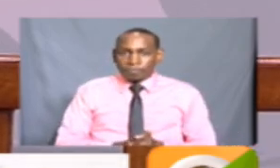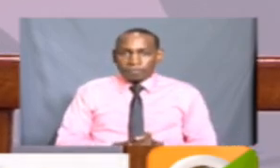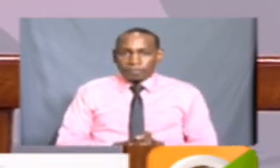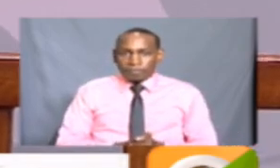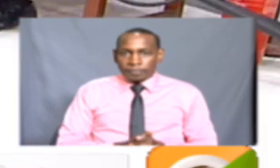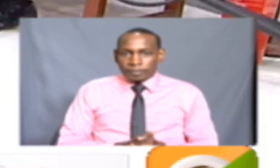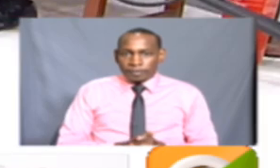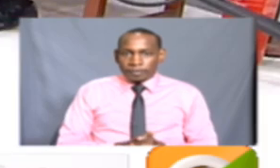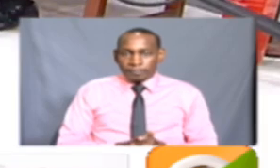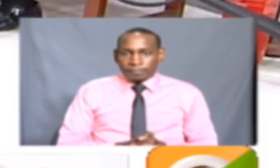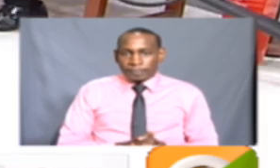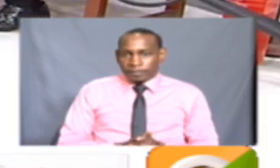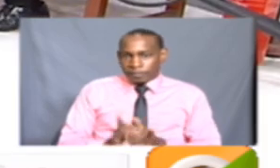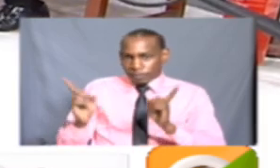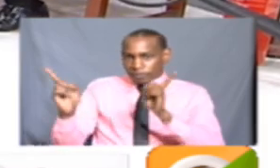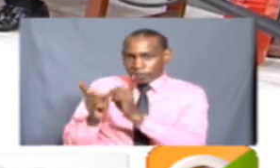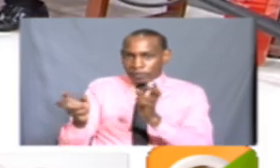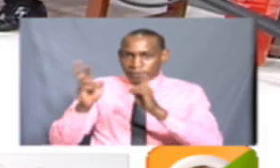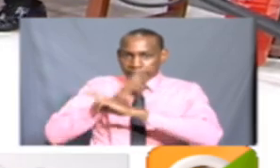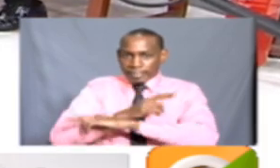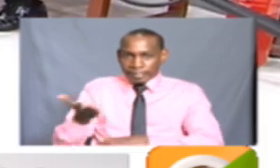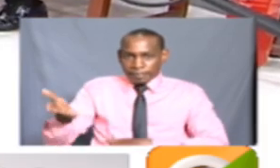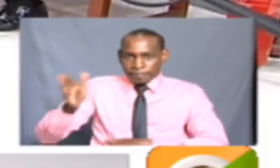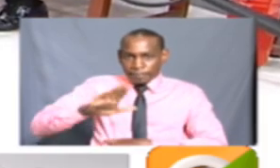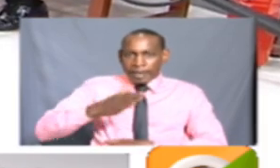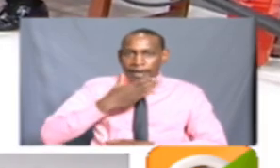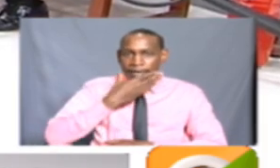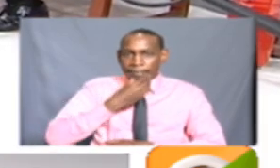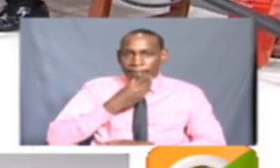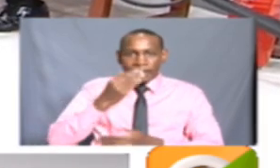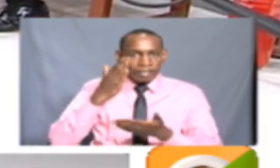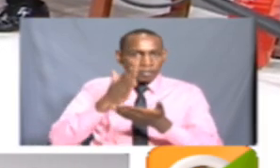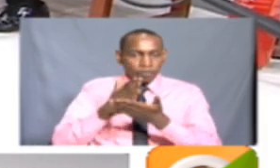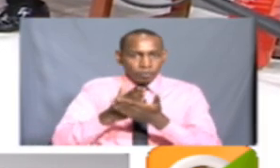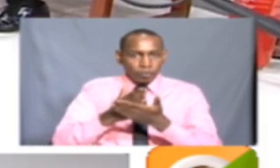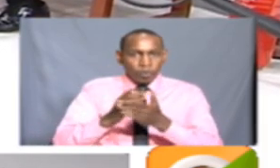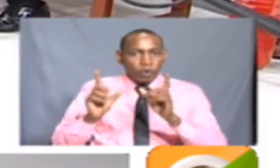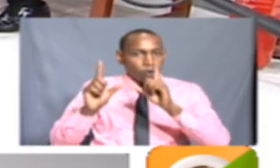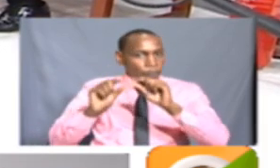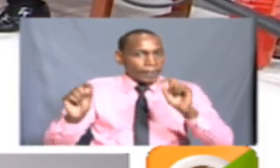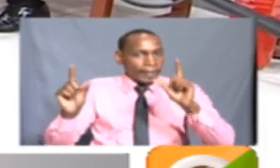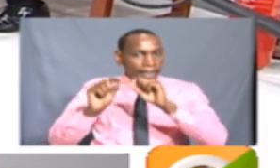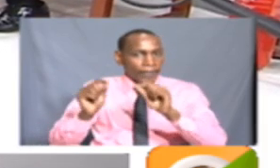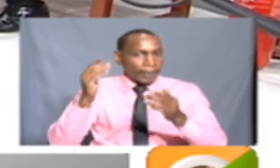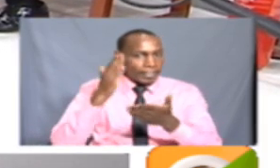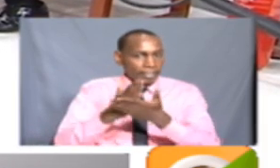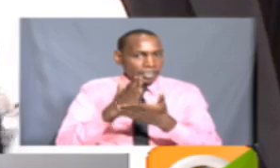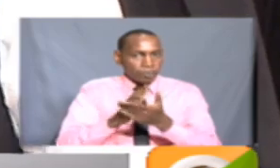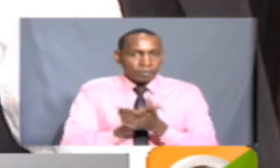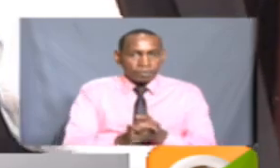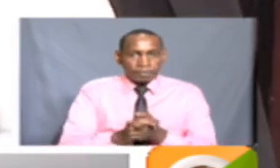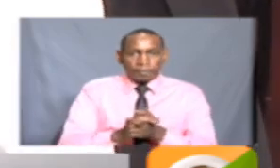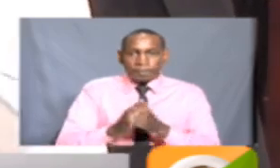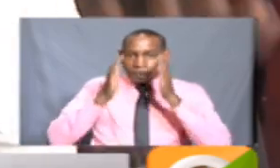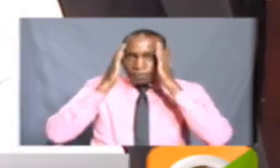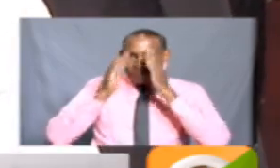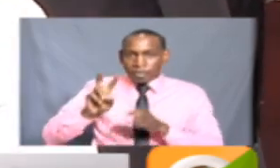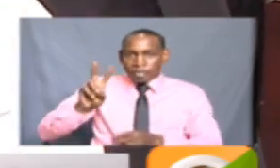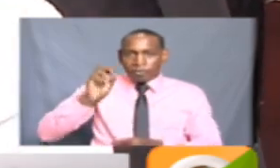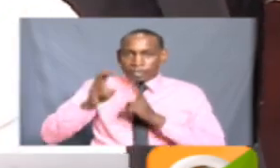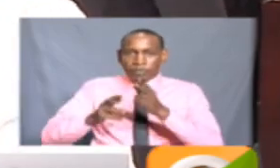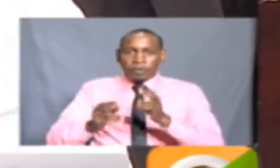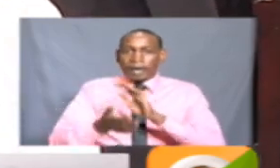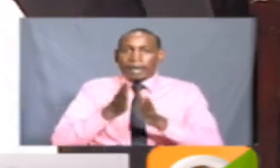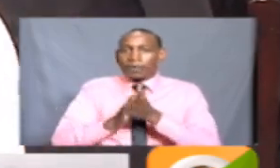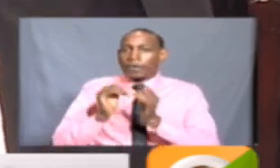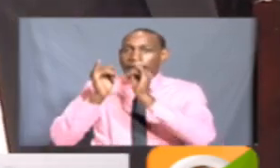On that note, we're going to take a quick break. Come back, gentlemen. That is so true. You just nailed it, by the way. You just nailed it. And when we're looking at 2022, there's no new faces